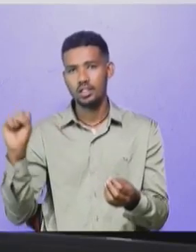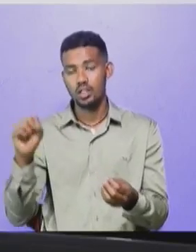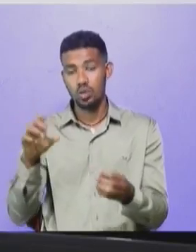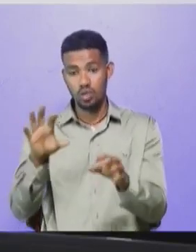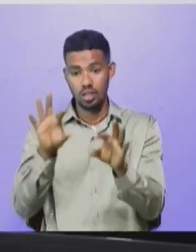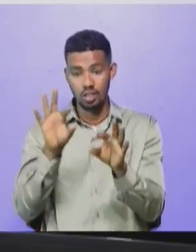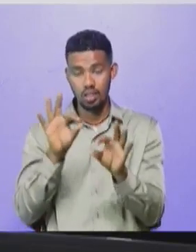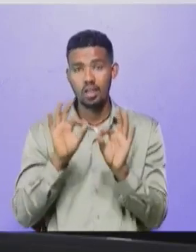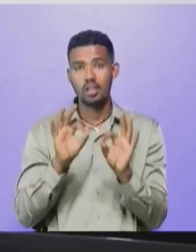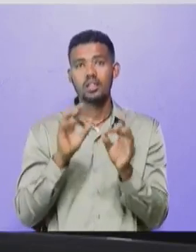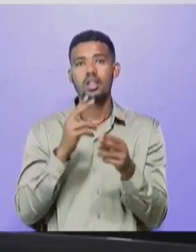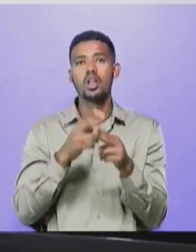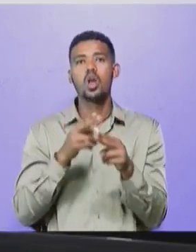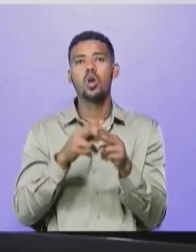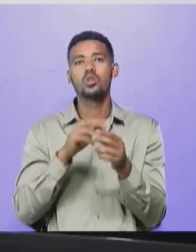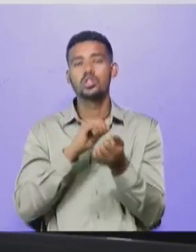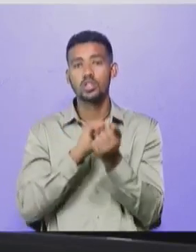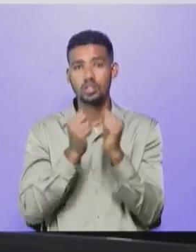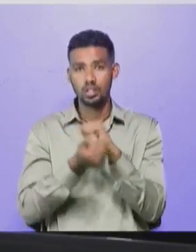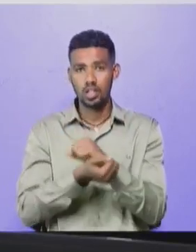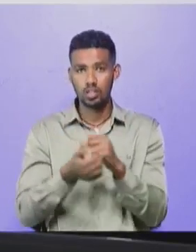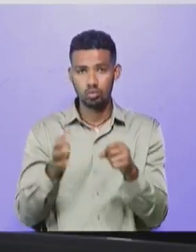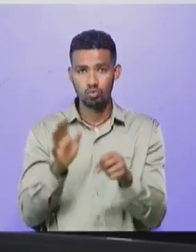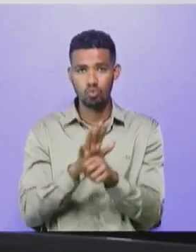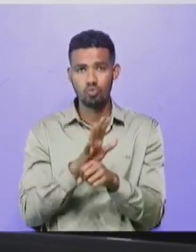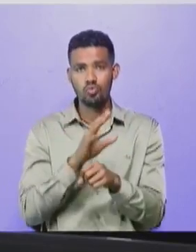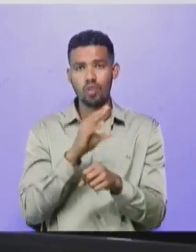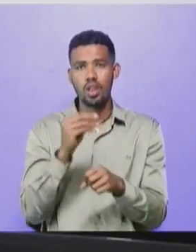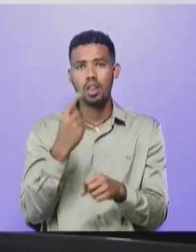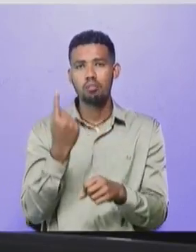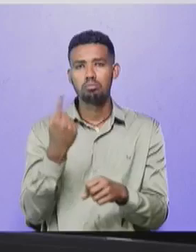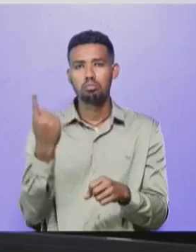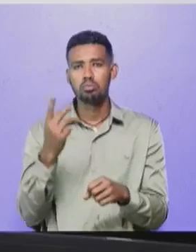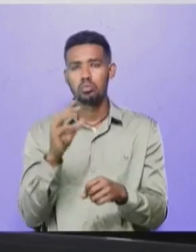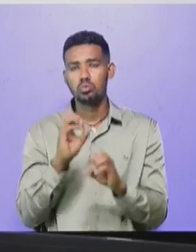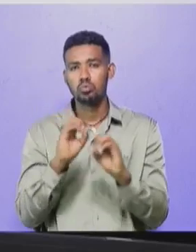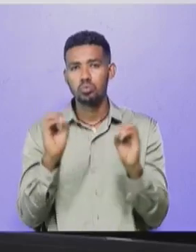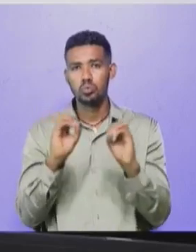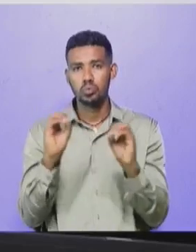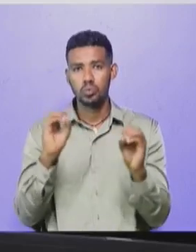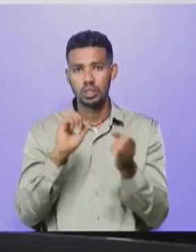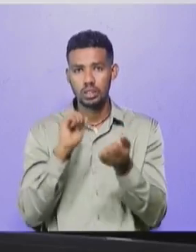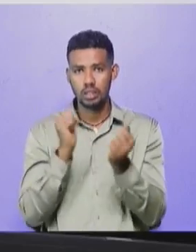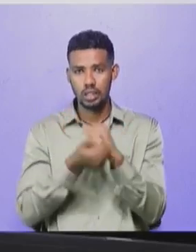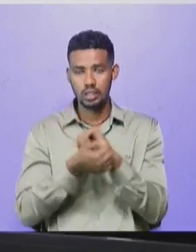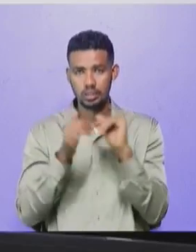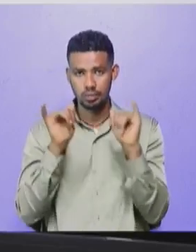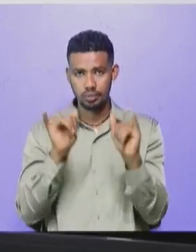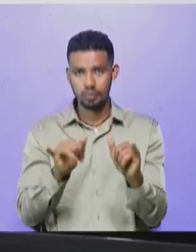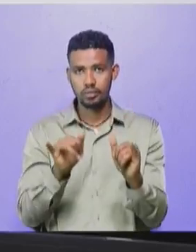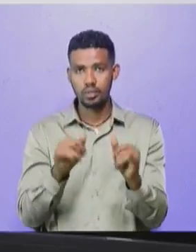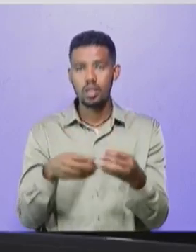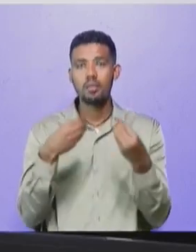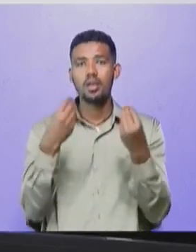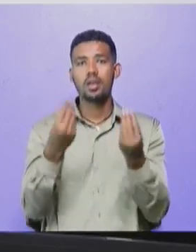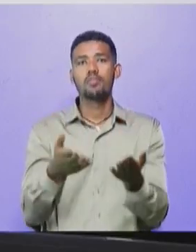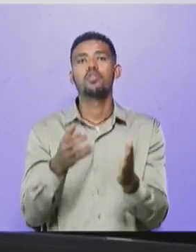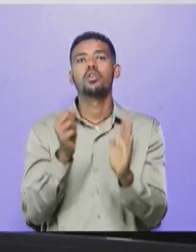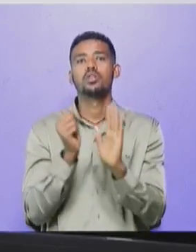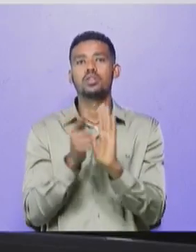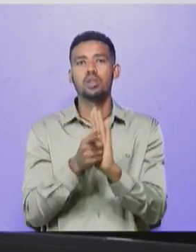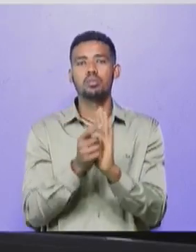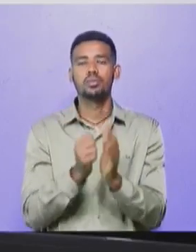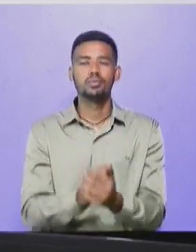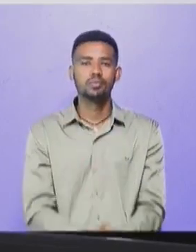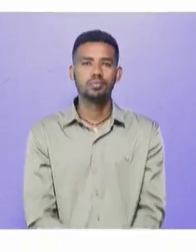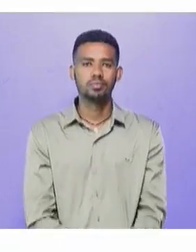and change all of it, and sometimes we don't change at all. Let me give you example.